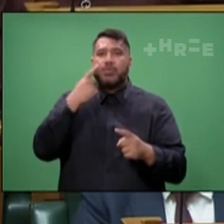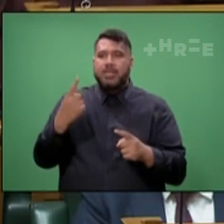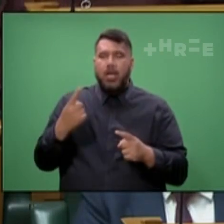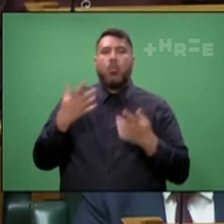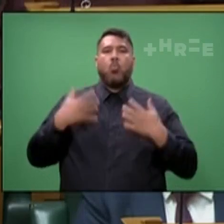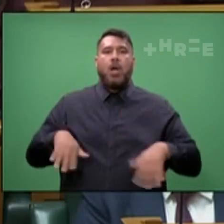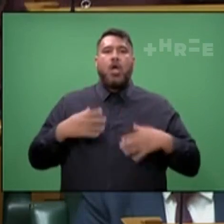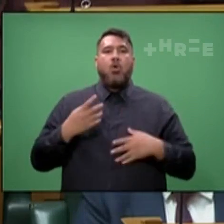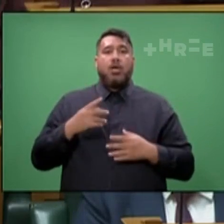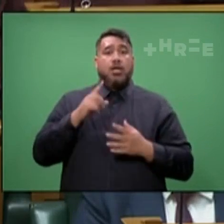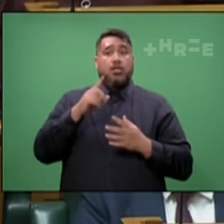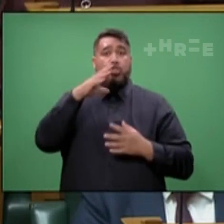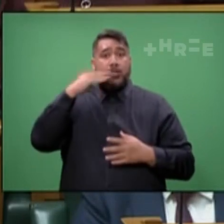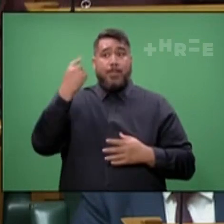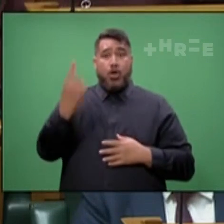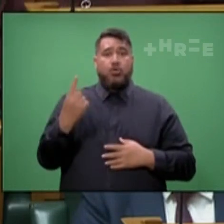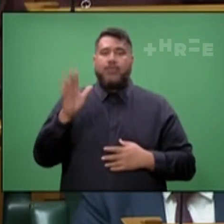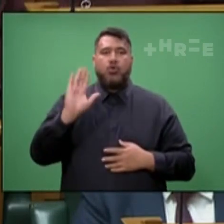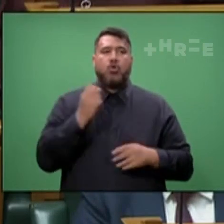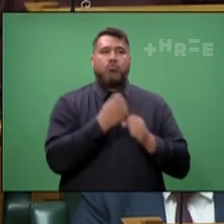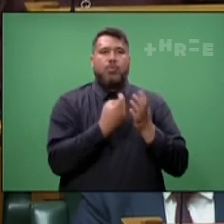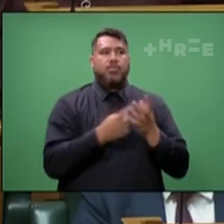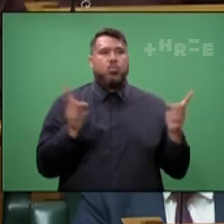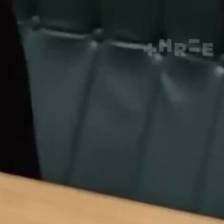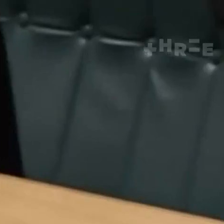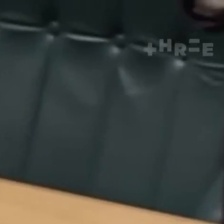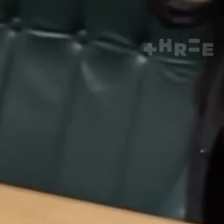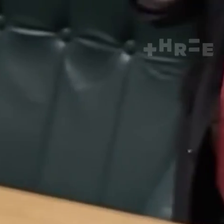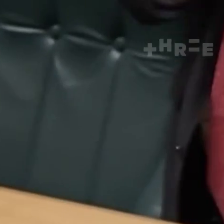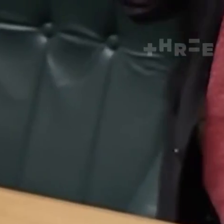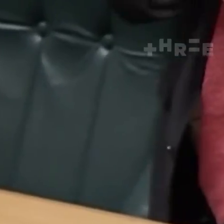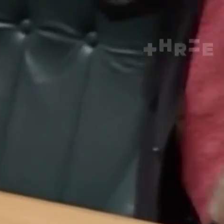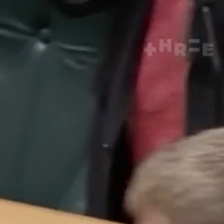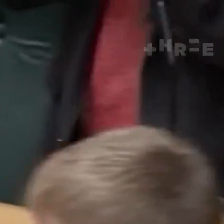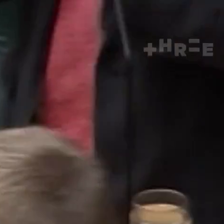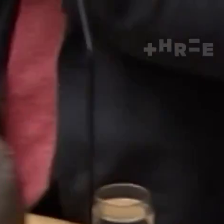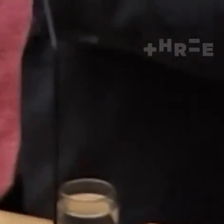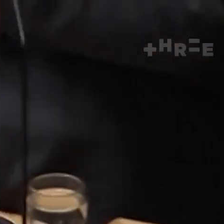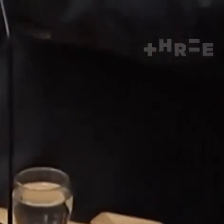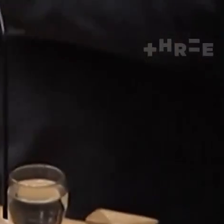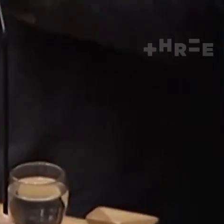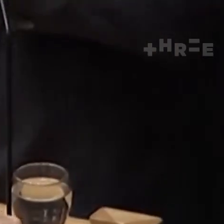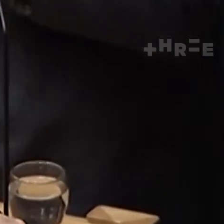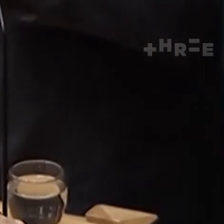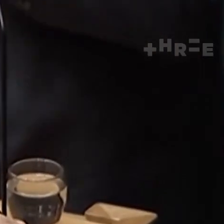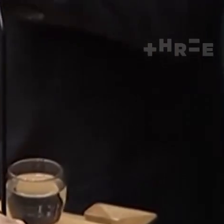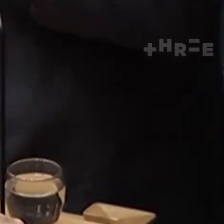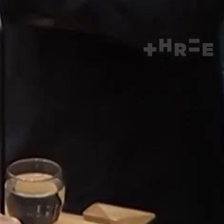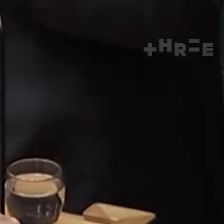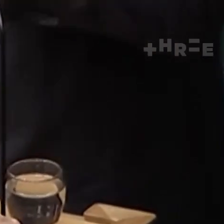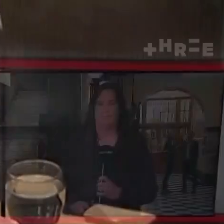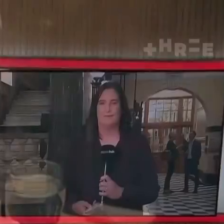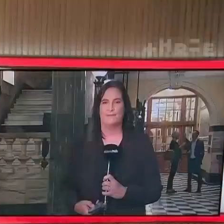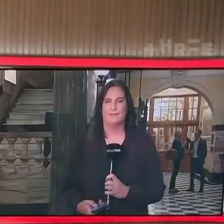I did not take them on alone. I took them on with great people. The Right Honourable Jacinda Ardern, over and out.